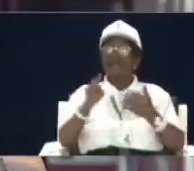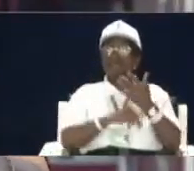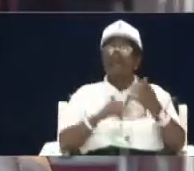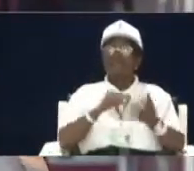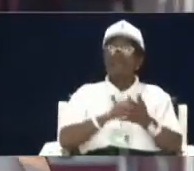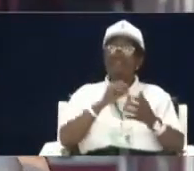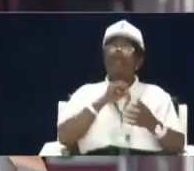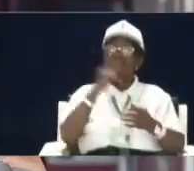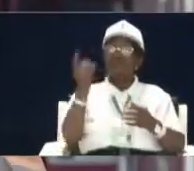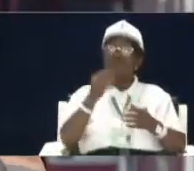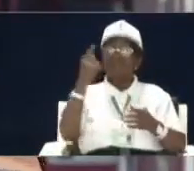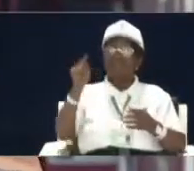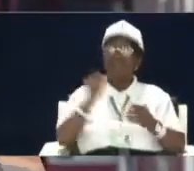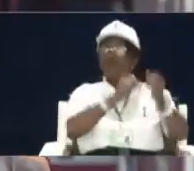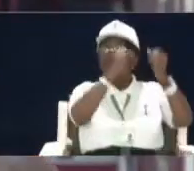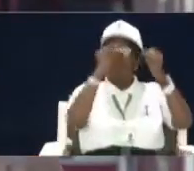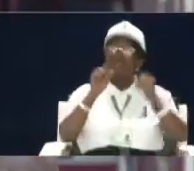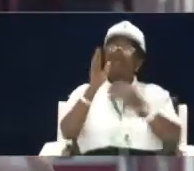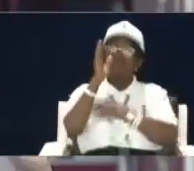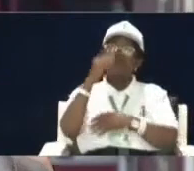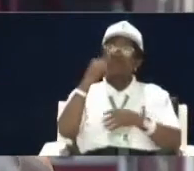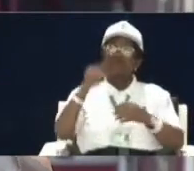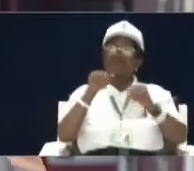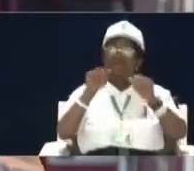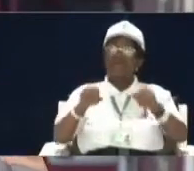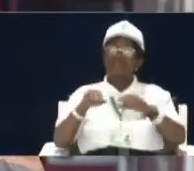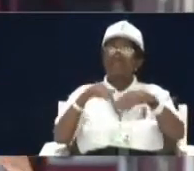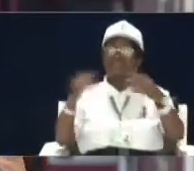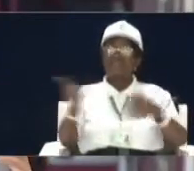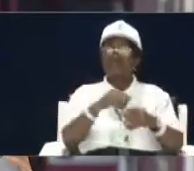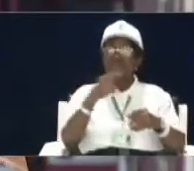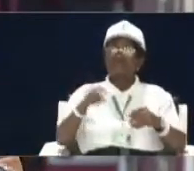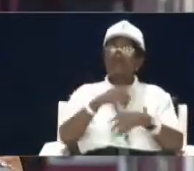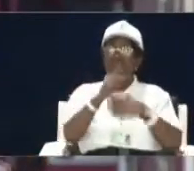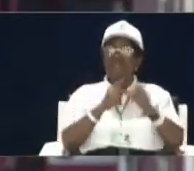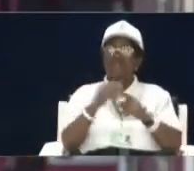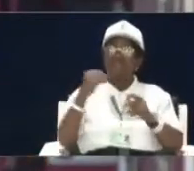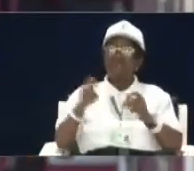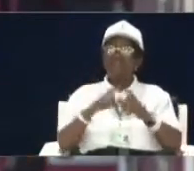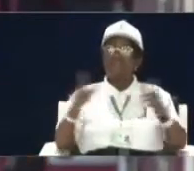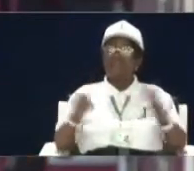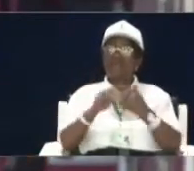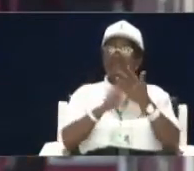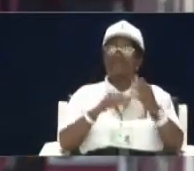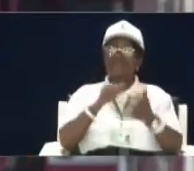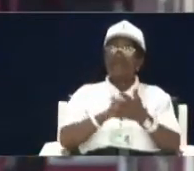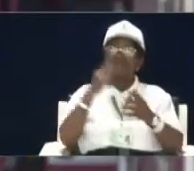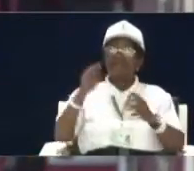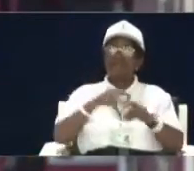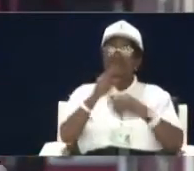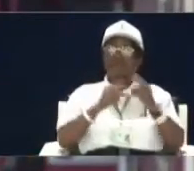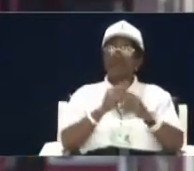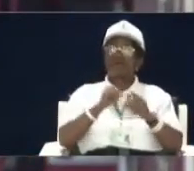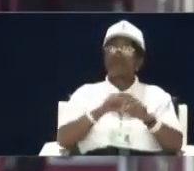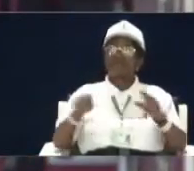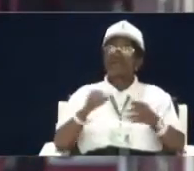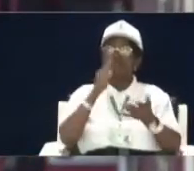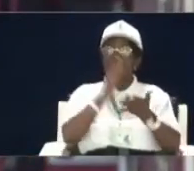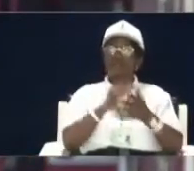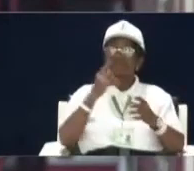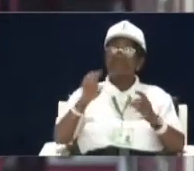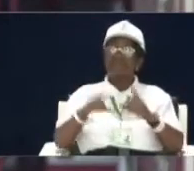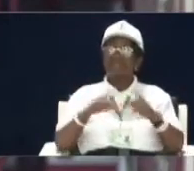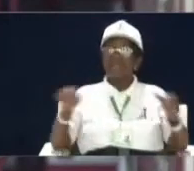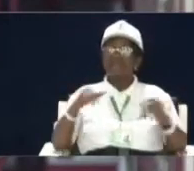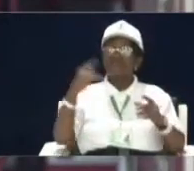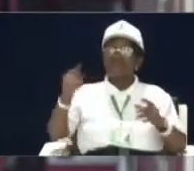God who can give you the kind of enlargement that the world cannot stop. The kind of enlargement